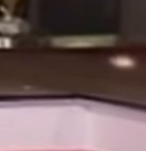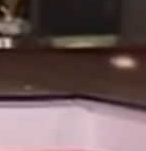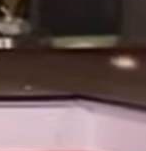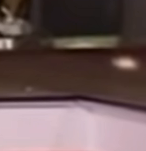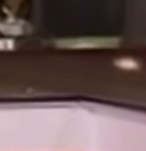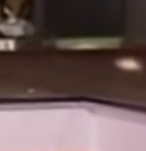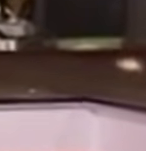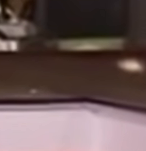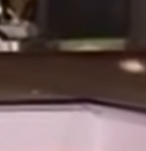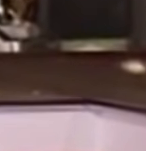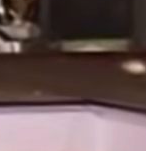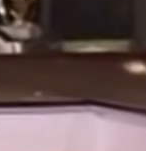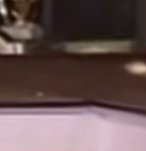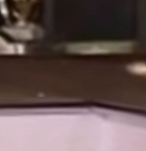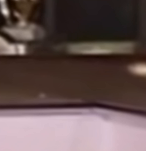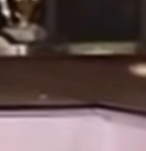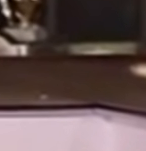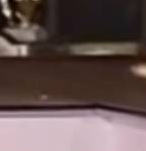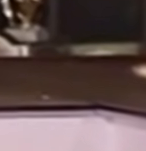your headlines for tonight.